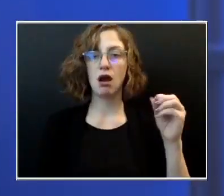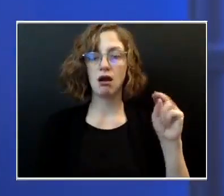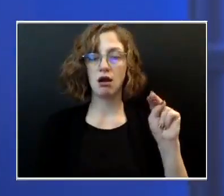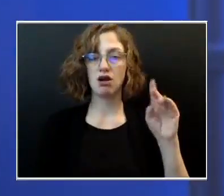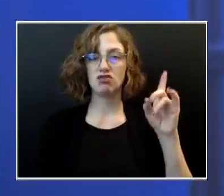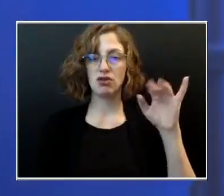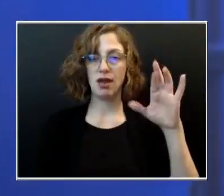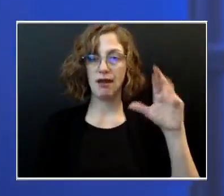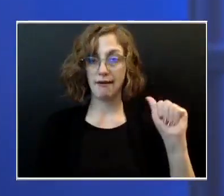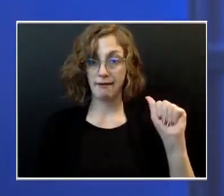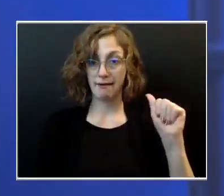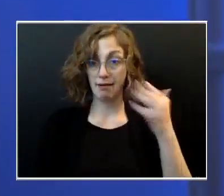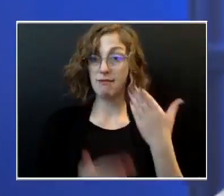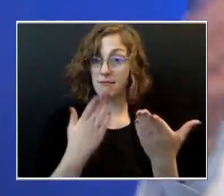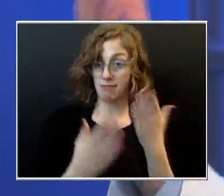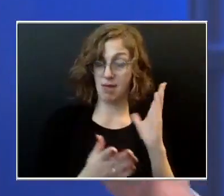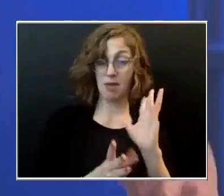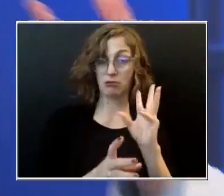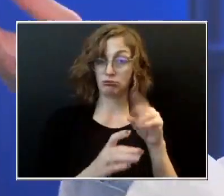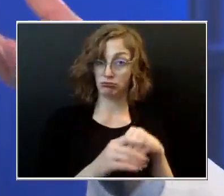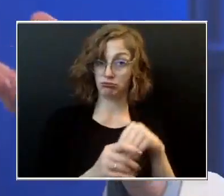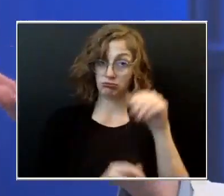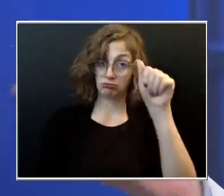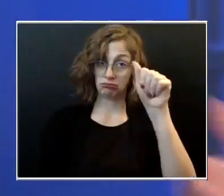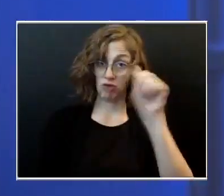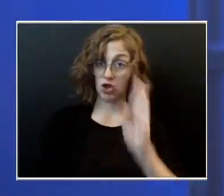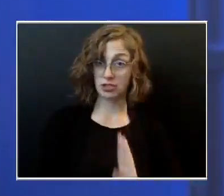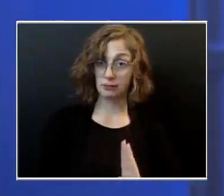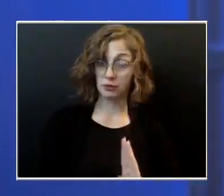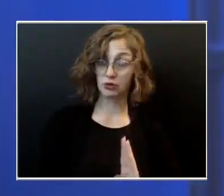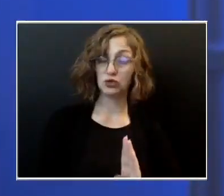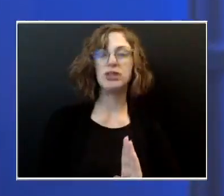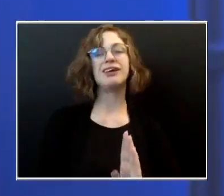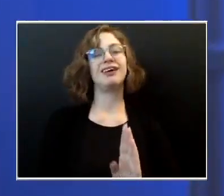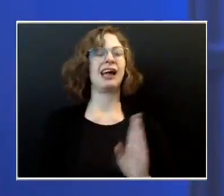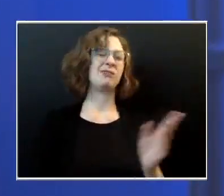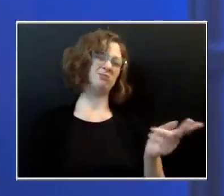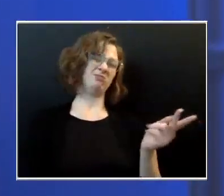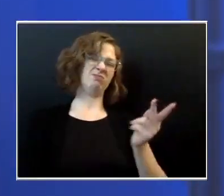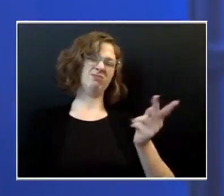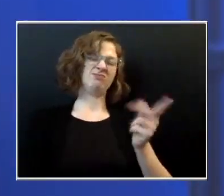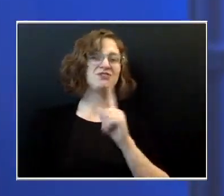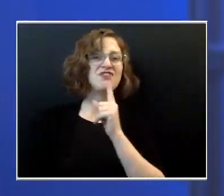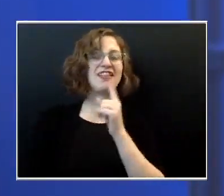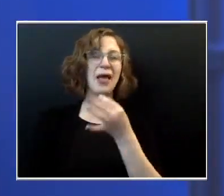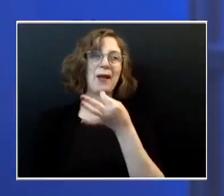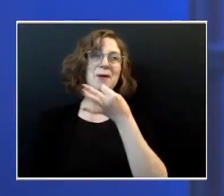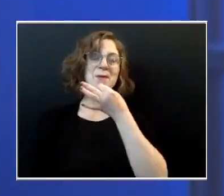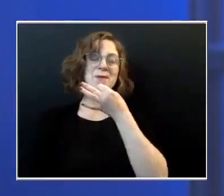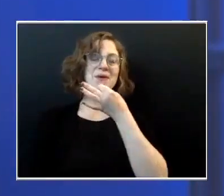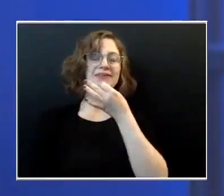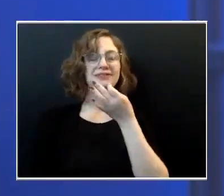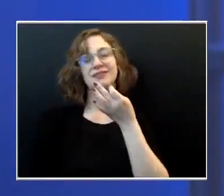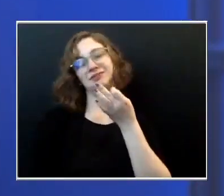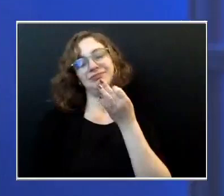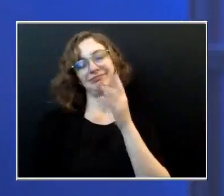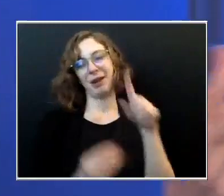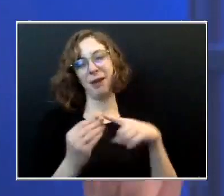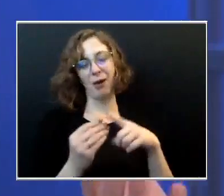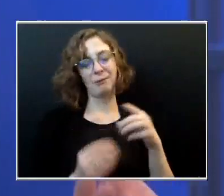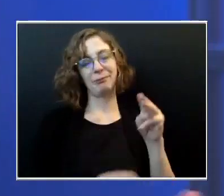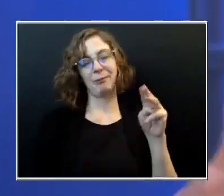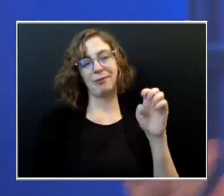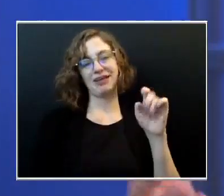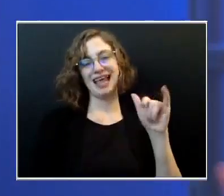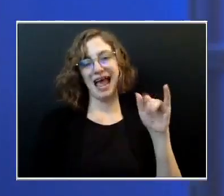disease. And you know, a number of other things. These guys are the experts here, the metabolism experts in brain health. But a